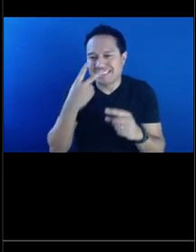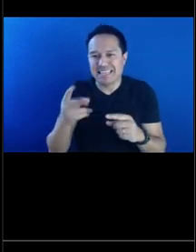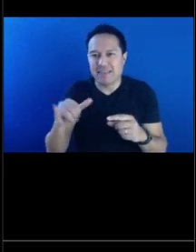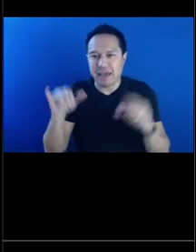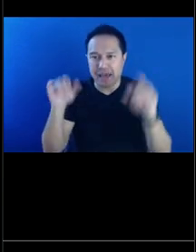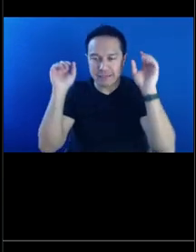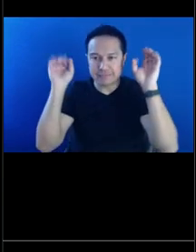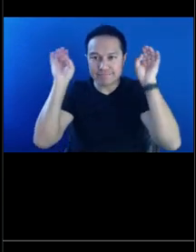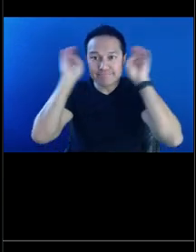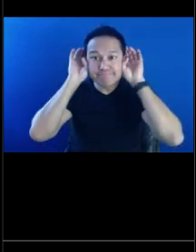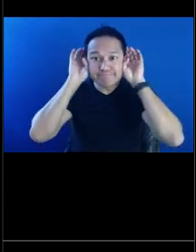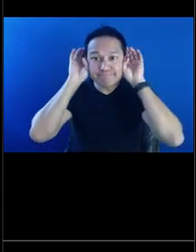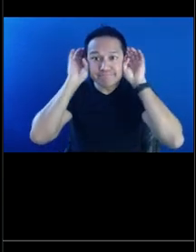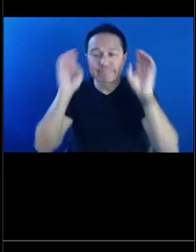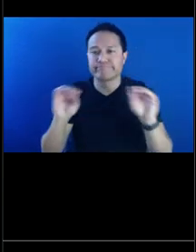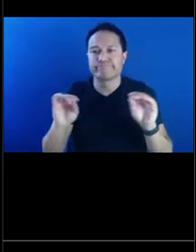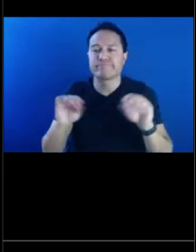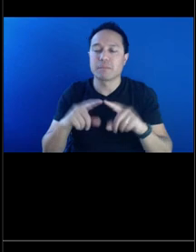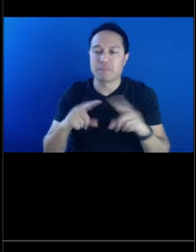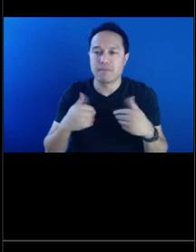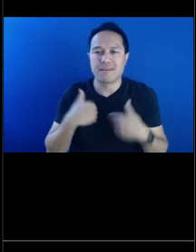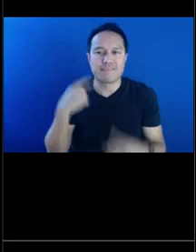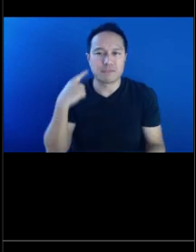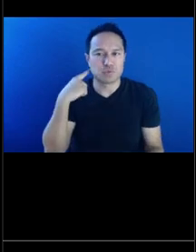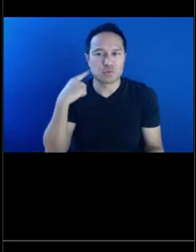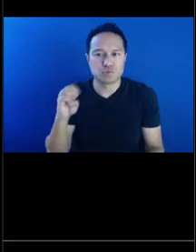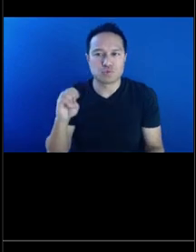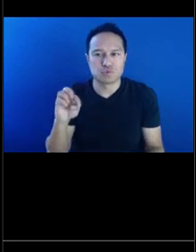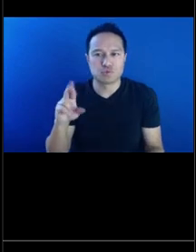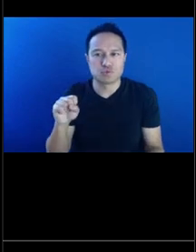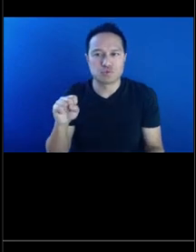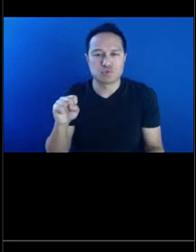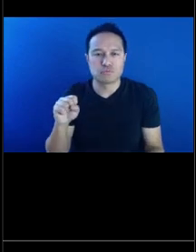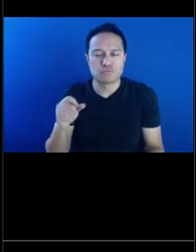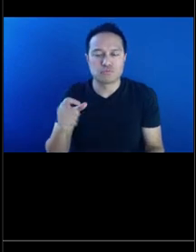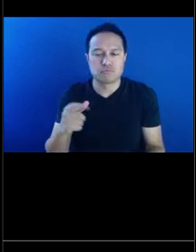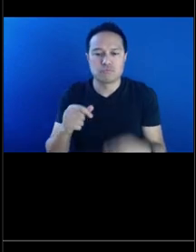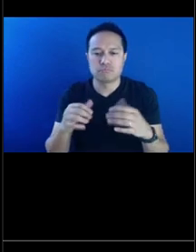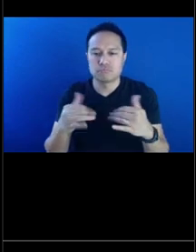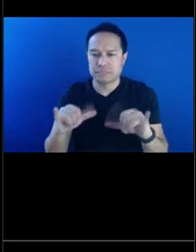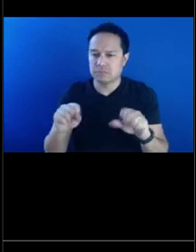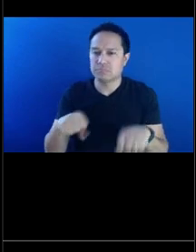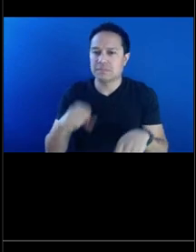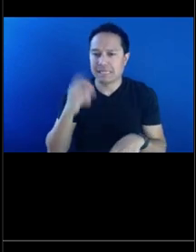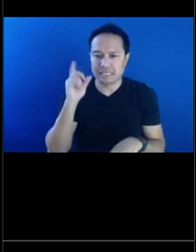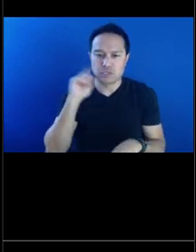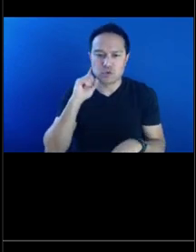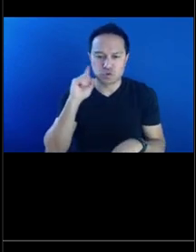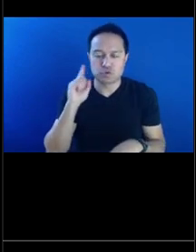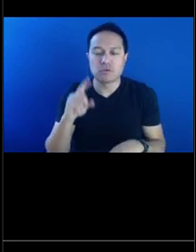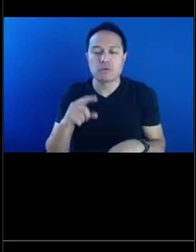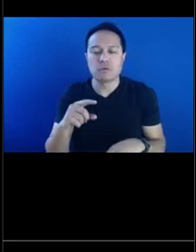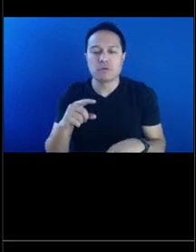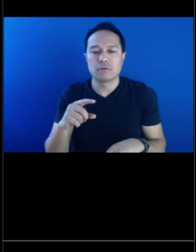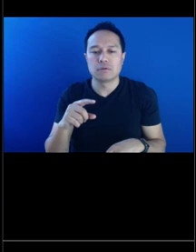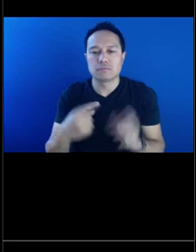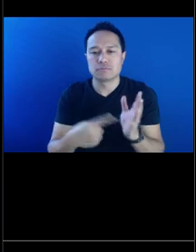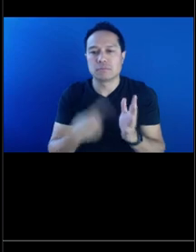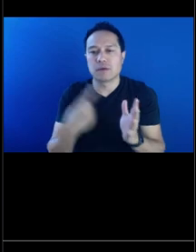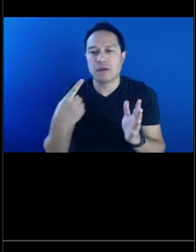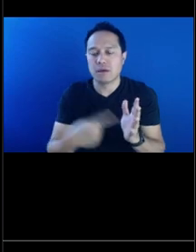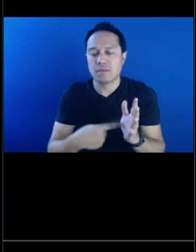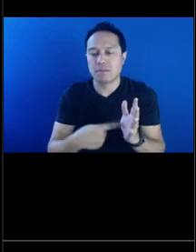we have, but they do have ears, and so they are still able to hear. And even sometimes